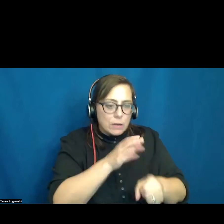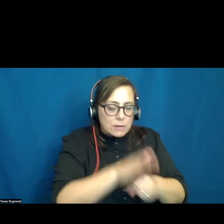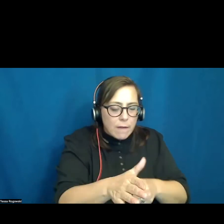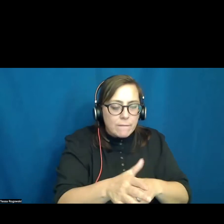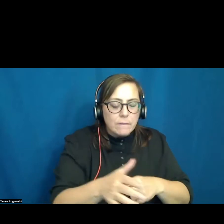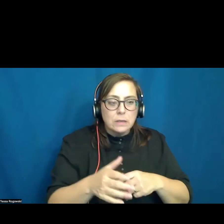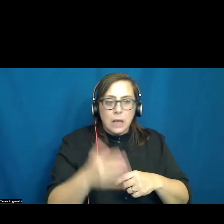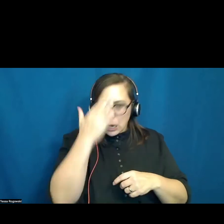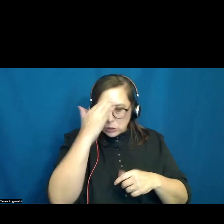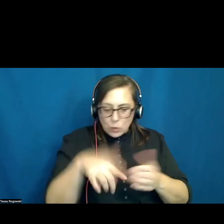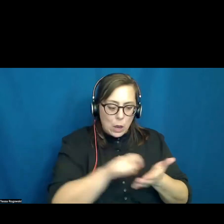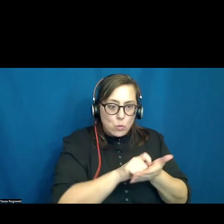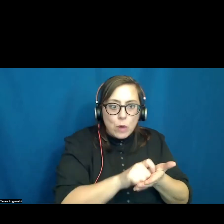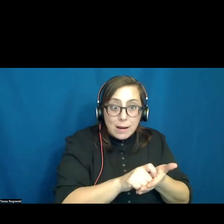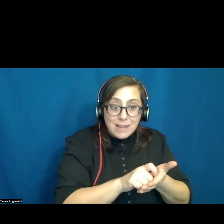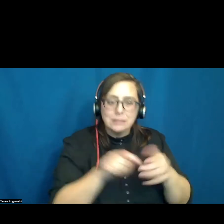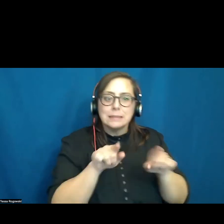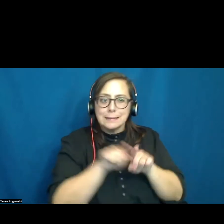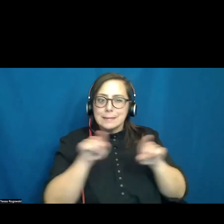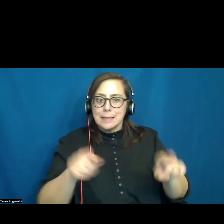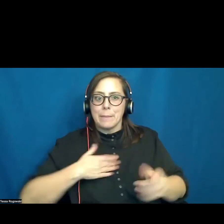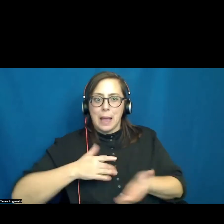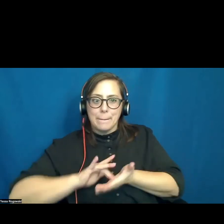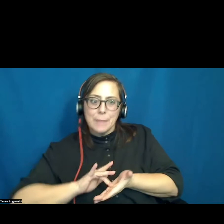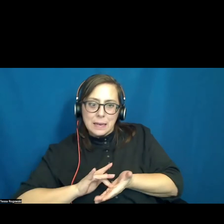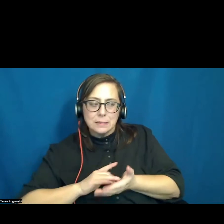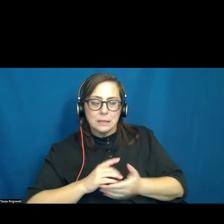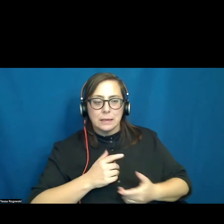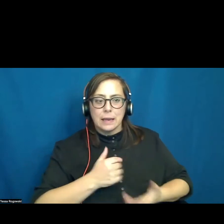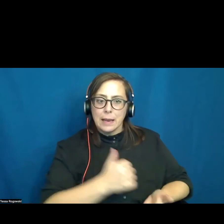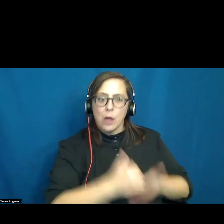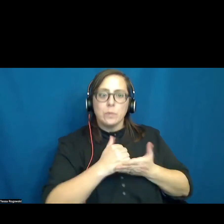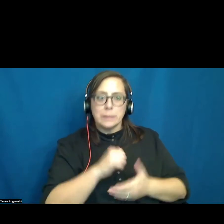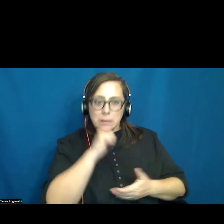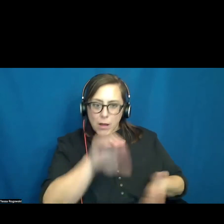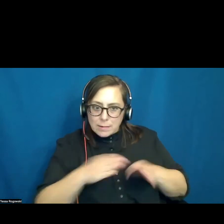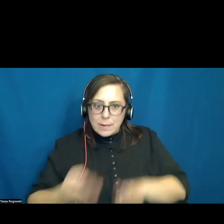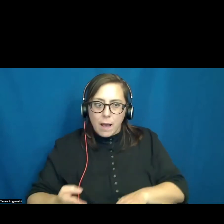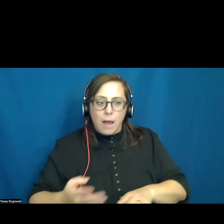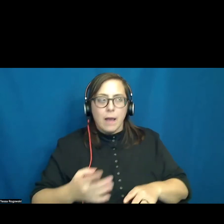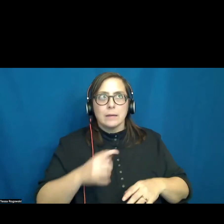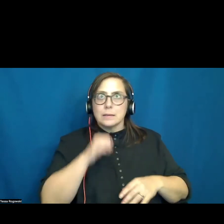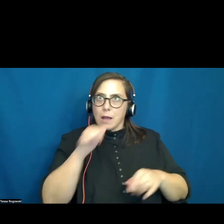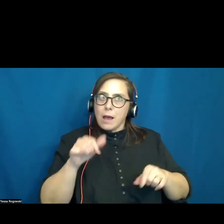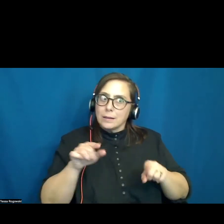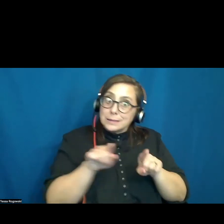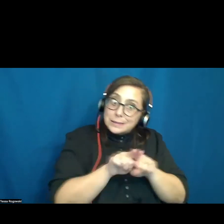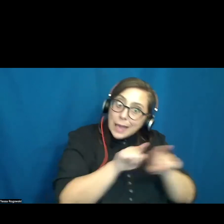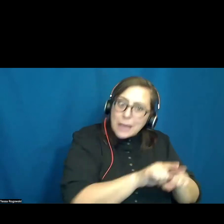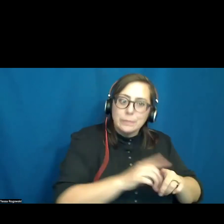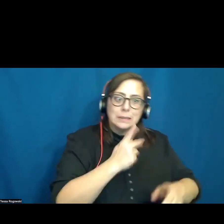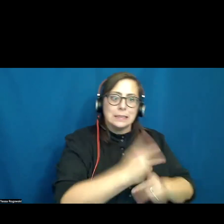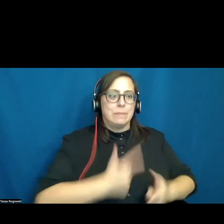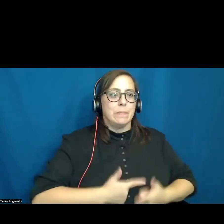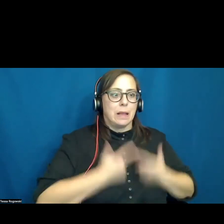know writing is like my medication. It might be stopping me from dying, which is not the same thing as keeping me alive. I can't